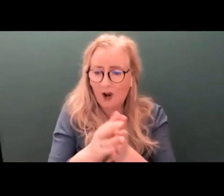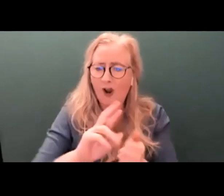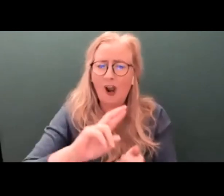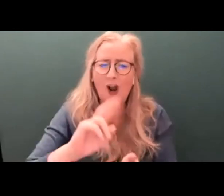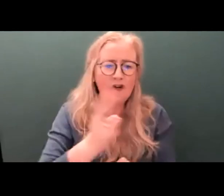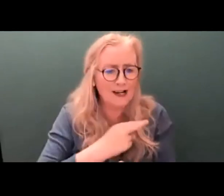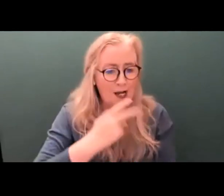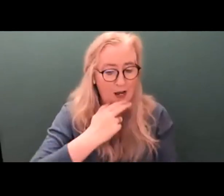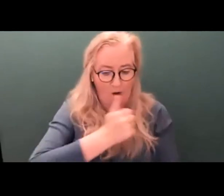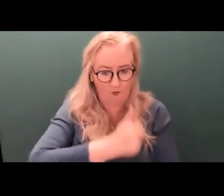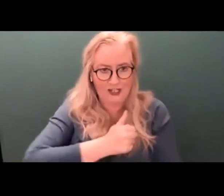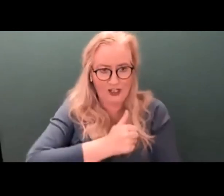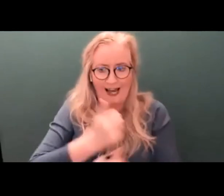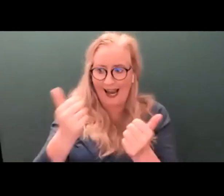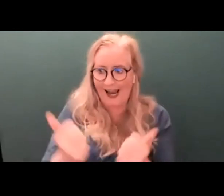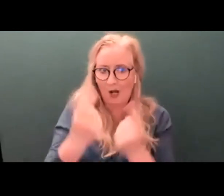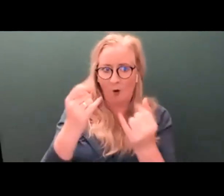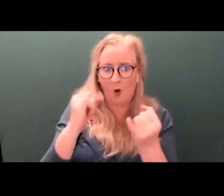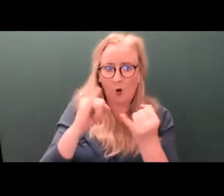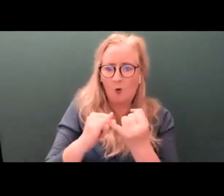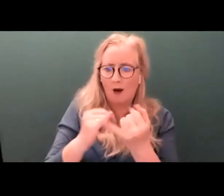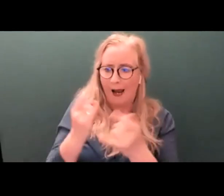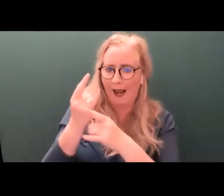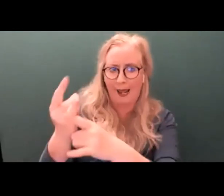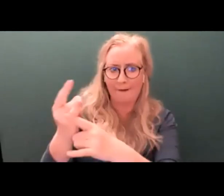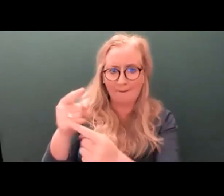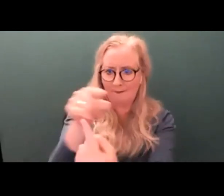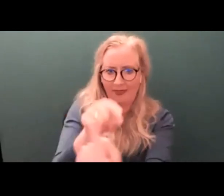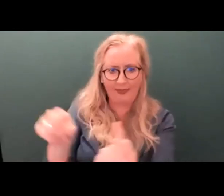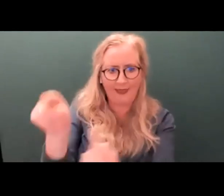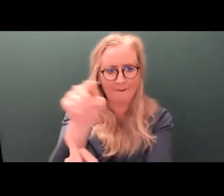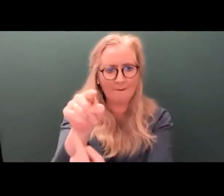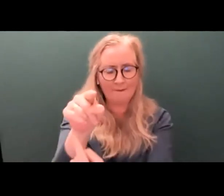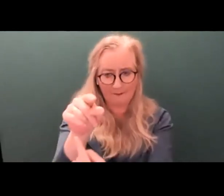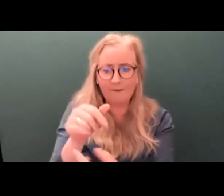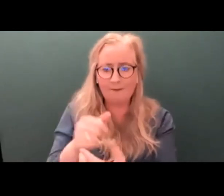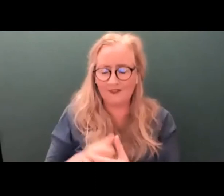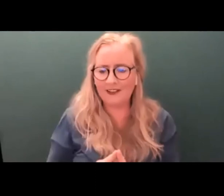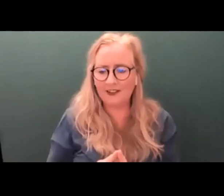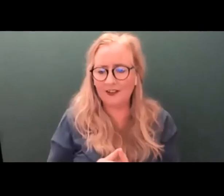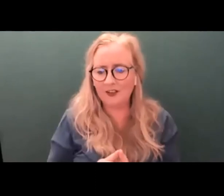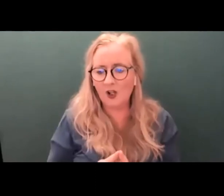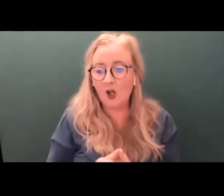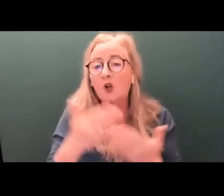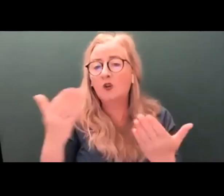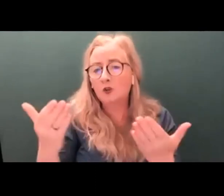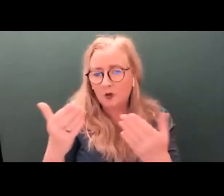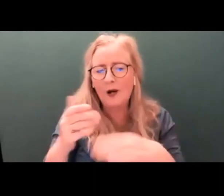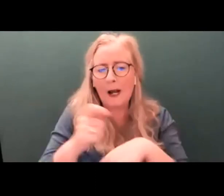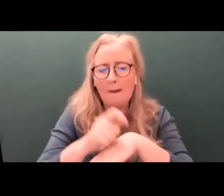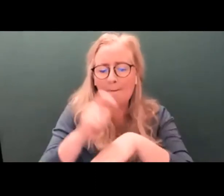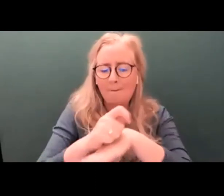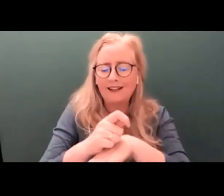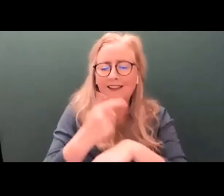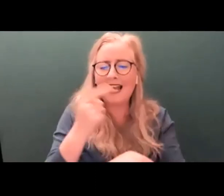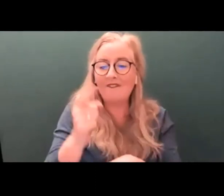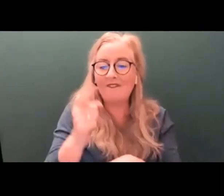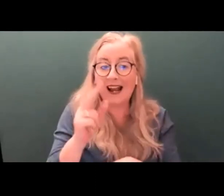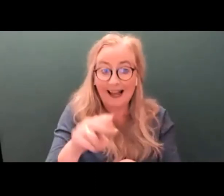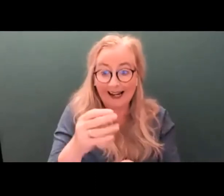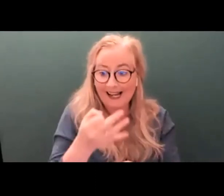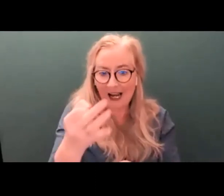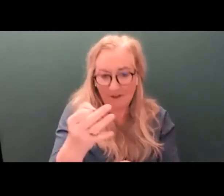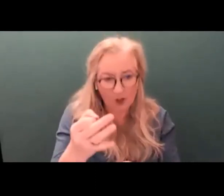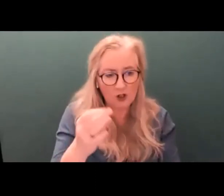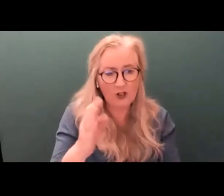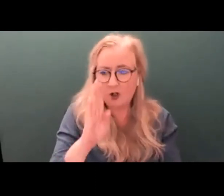appreciate anyone who will bring a helping hand to them. So the best advice I can give is just go